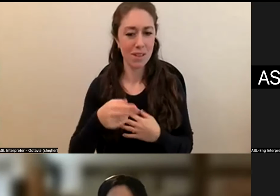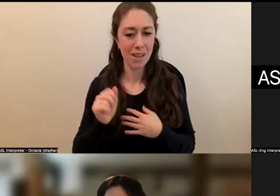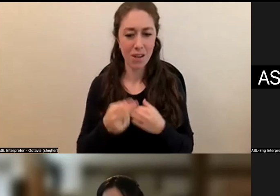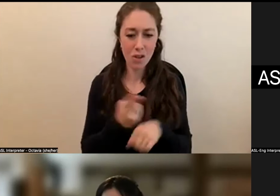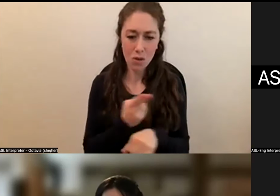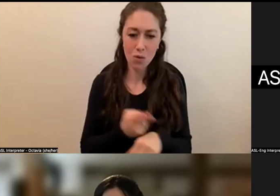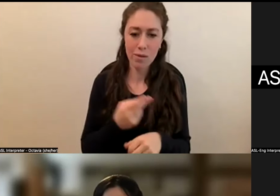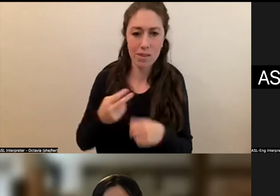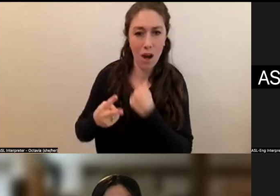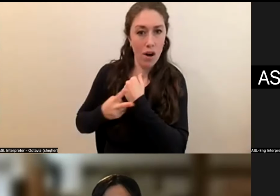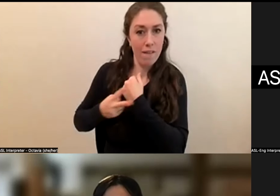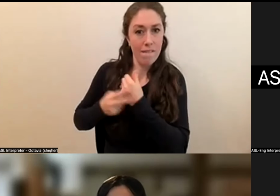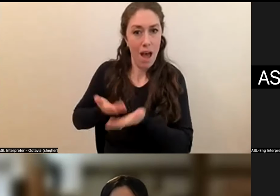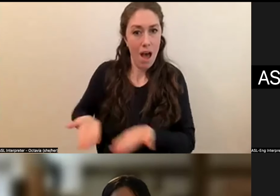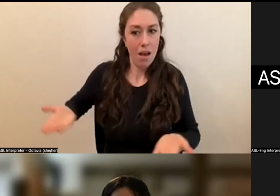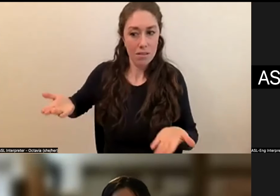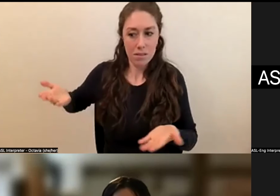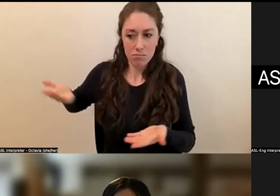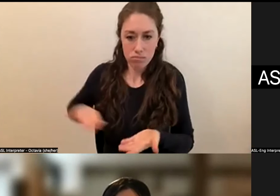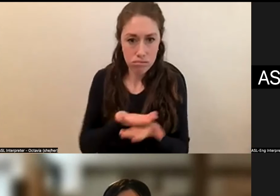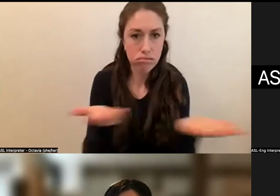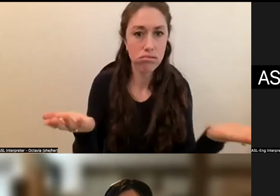artifacts for education. And so